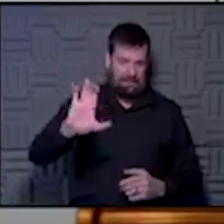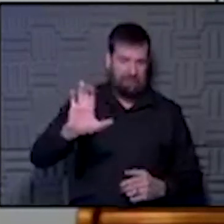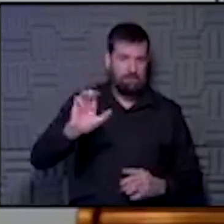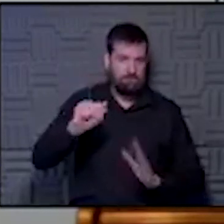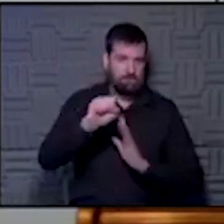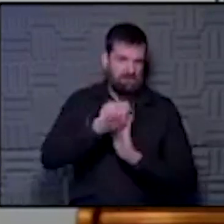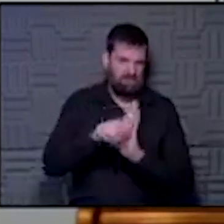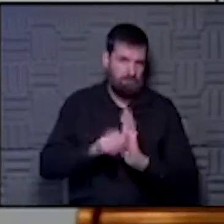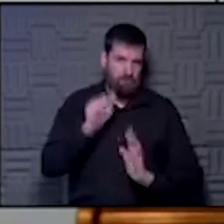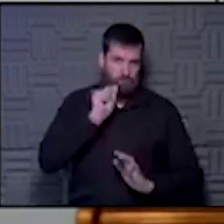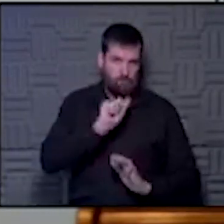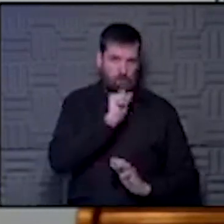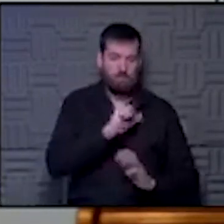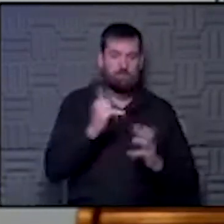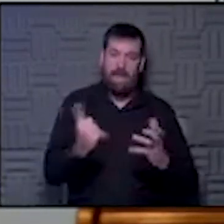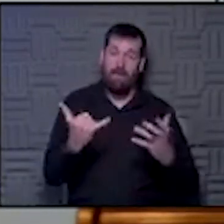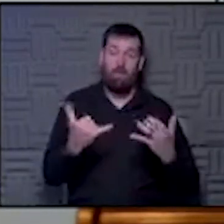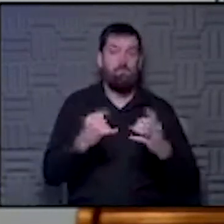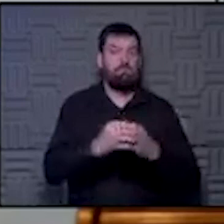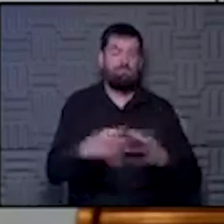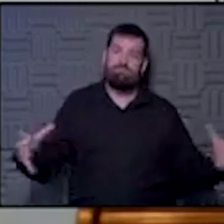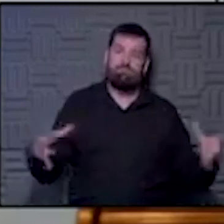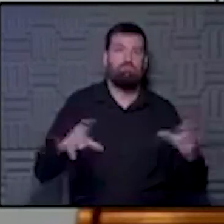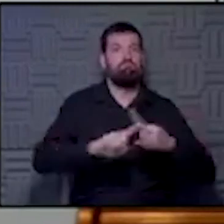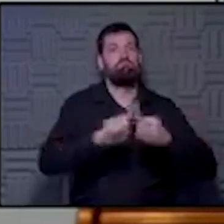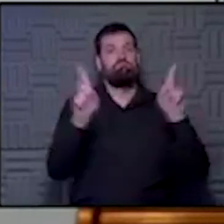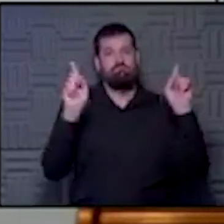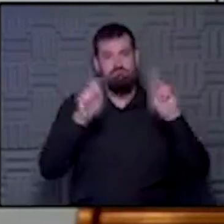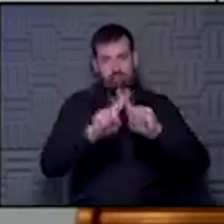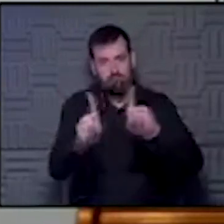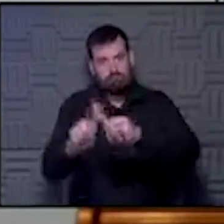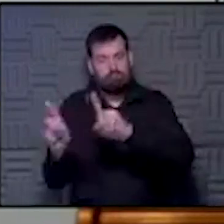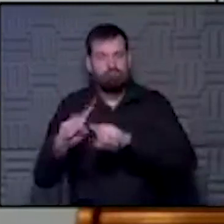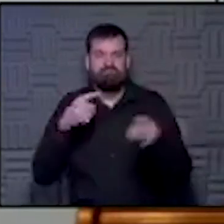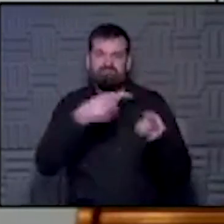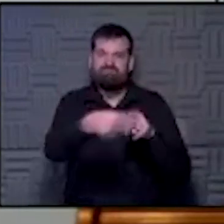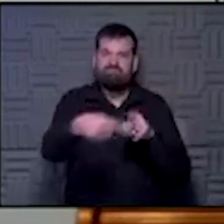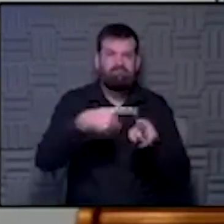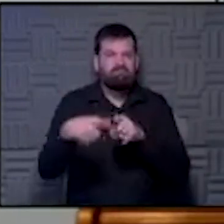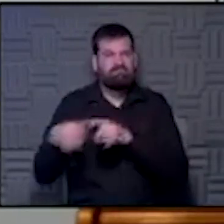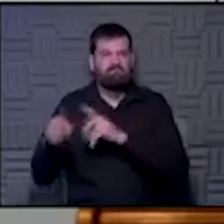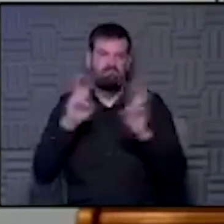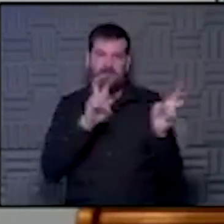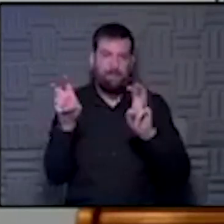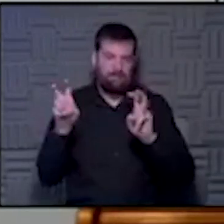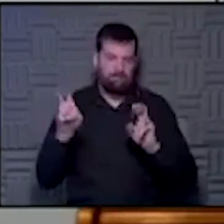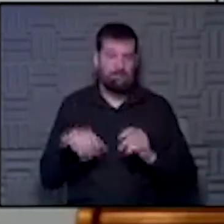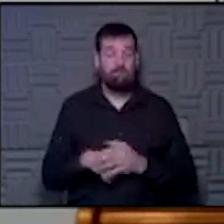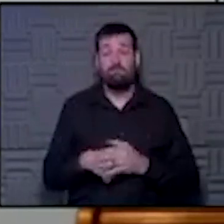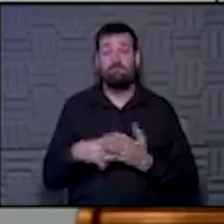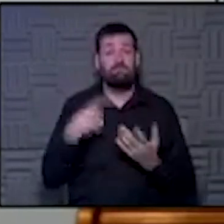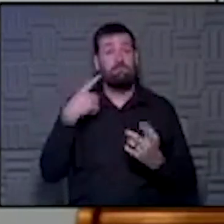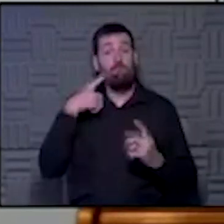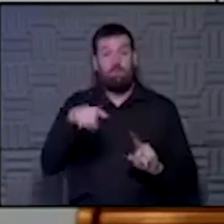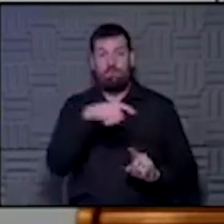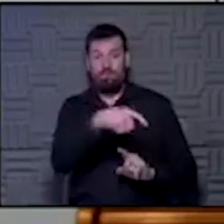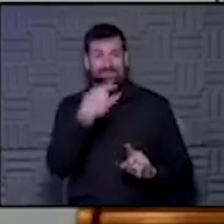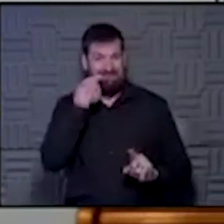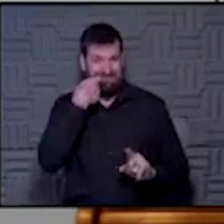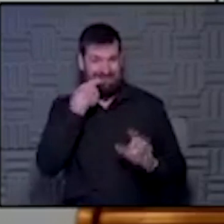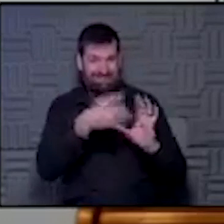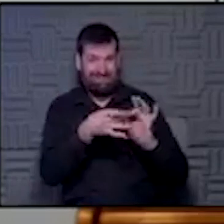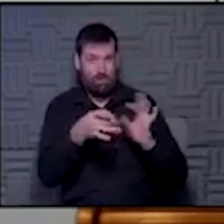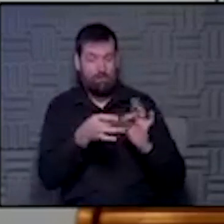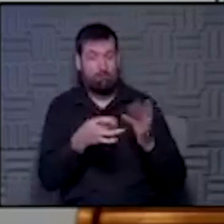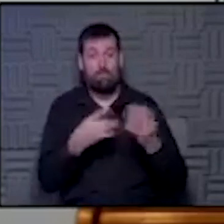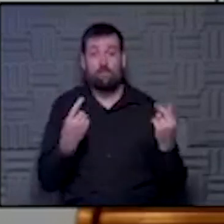it's grown to many, many topic areas. All that we would need to make this happen for a scenario like you just described is